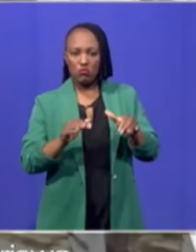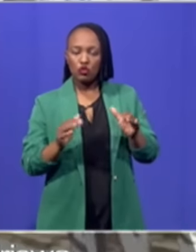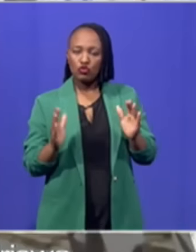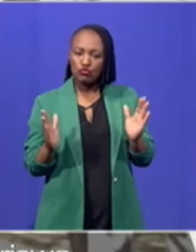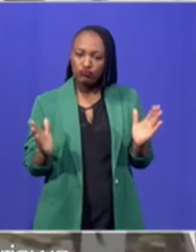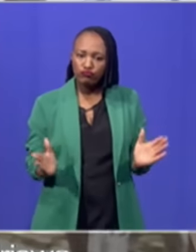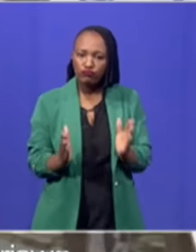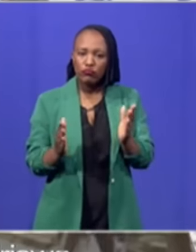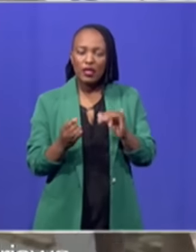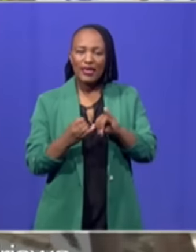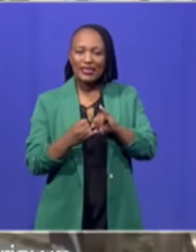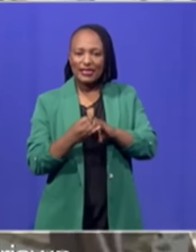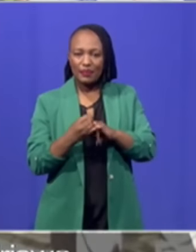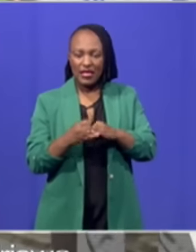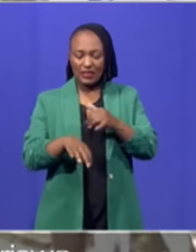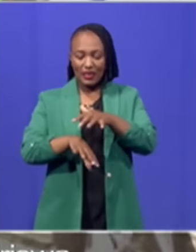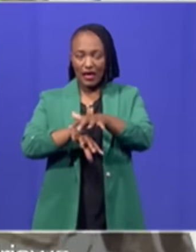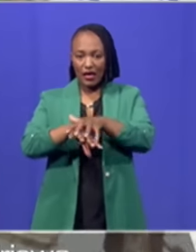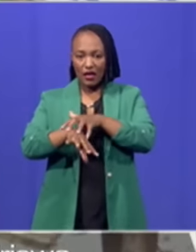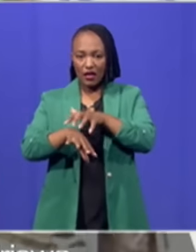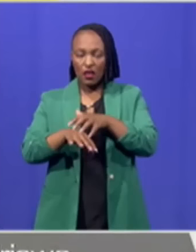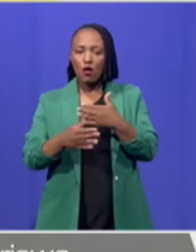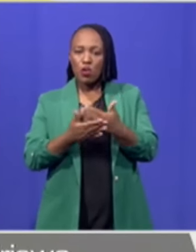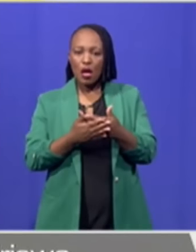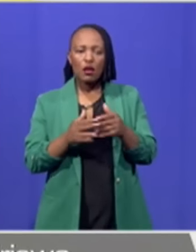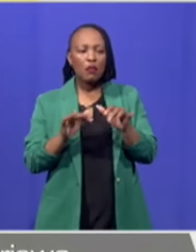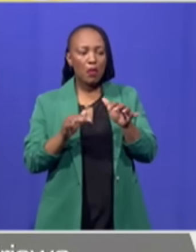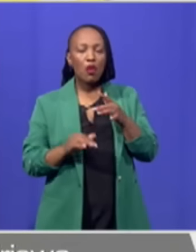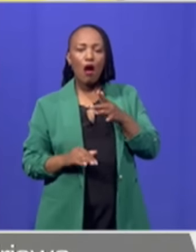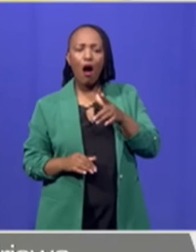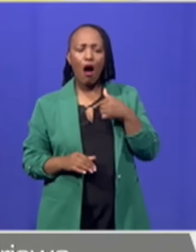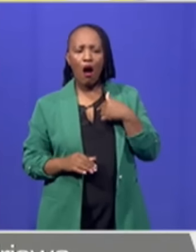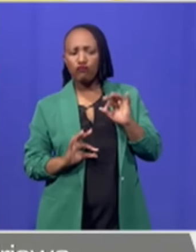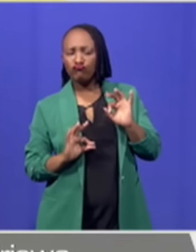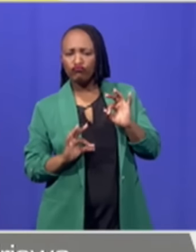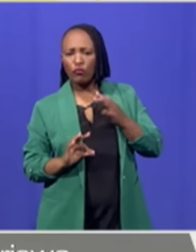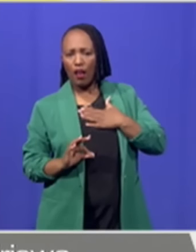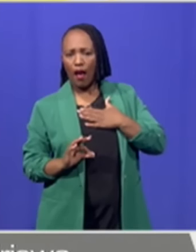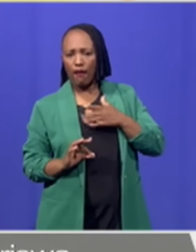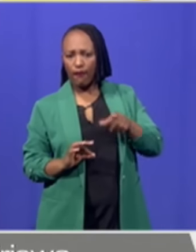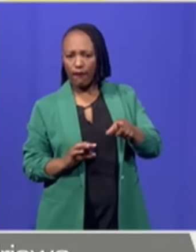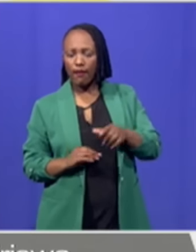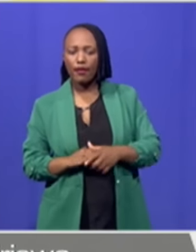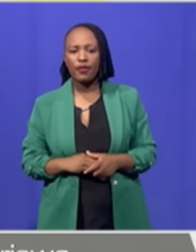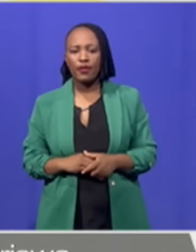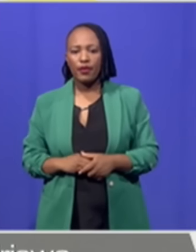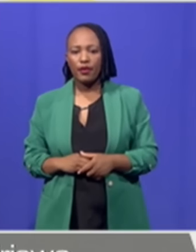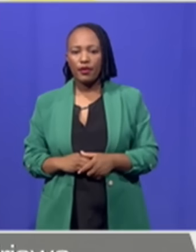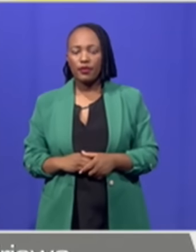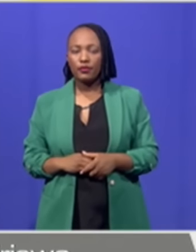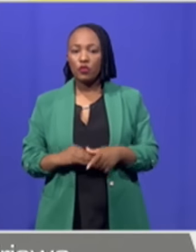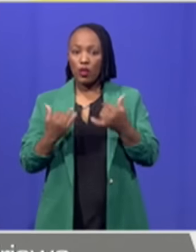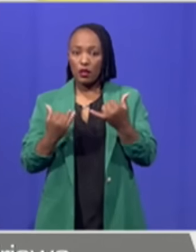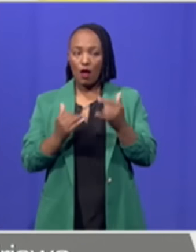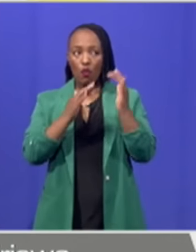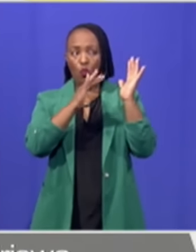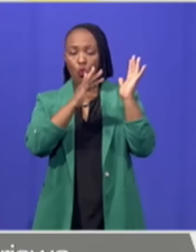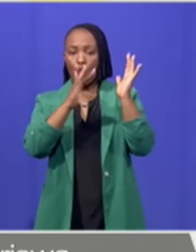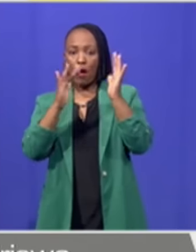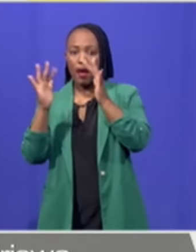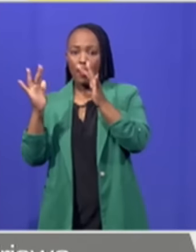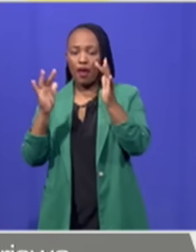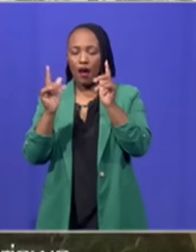the subject and make it fashionable. Jaka phetogo ya loapi ya malephata leno, Moitseanape a re barutabana ba